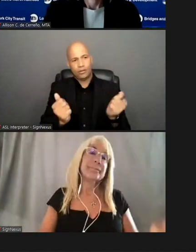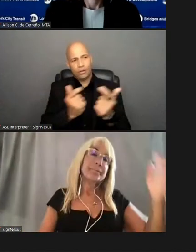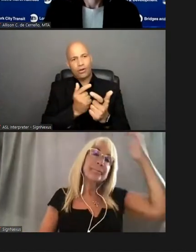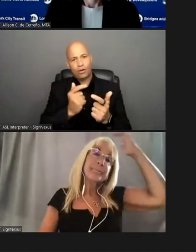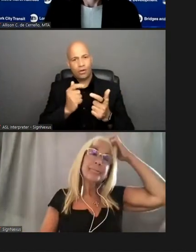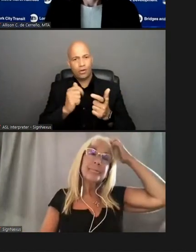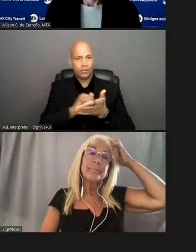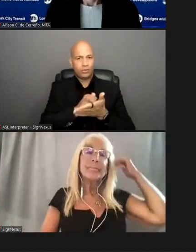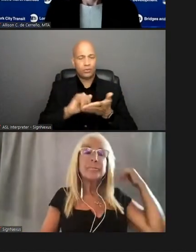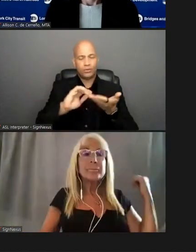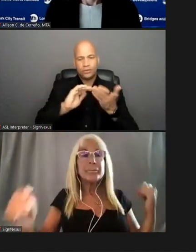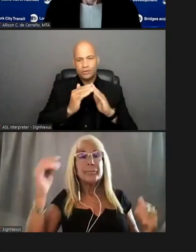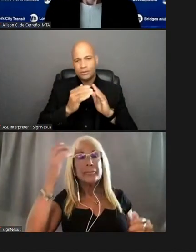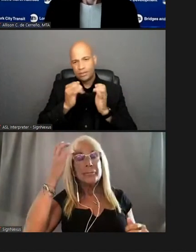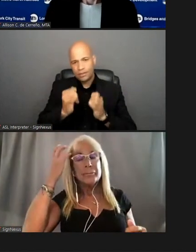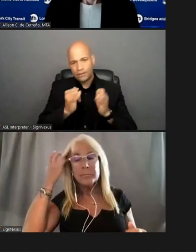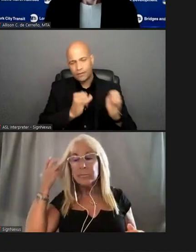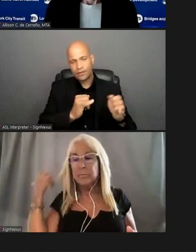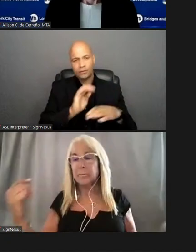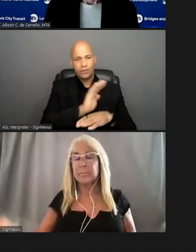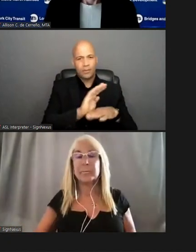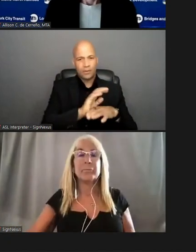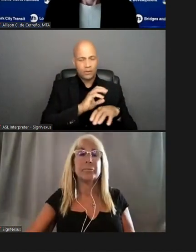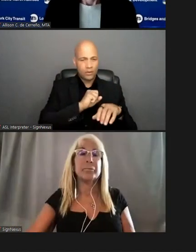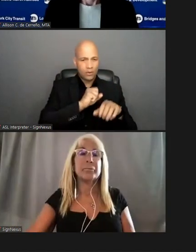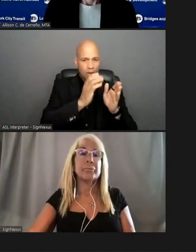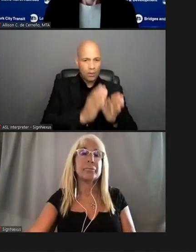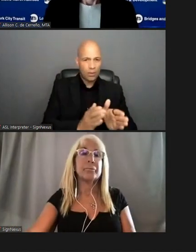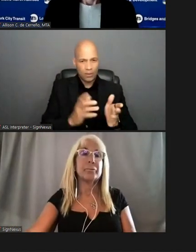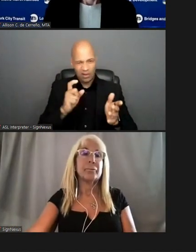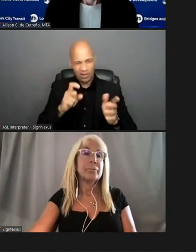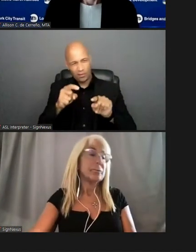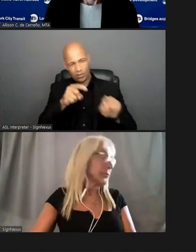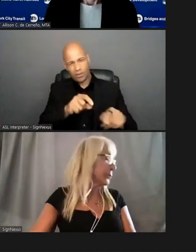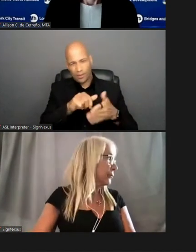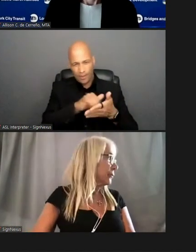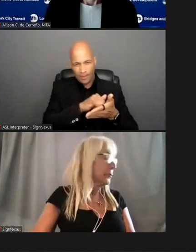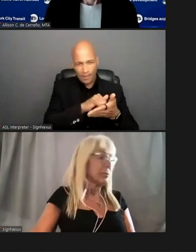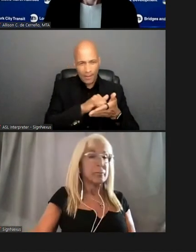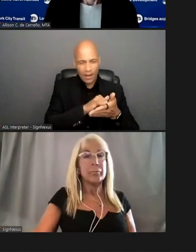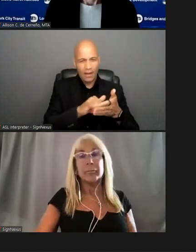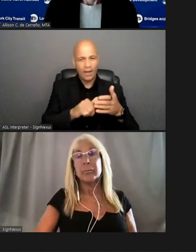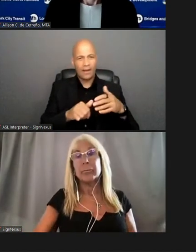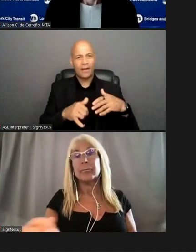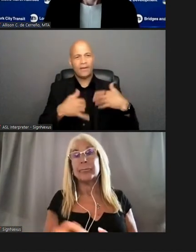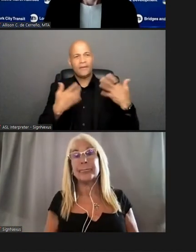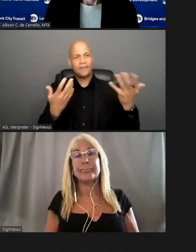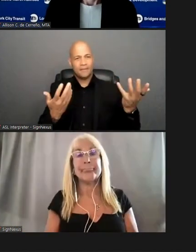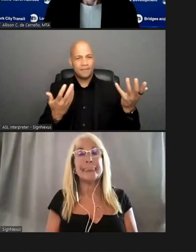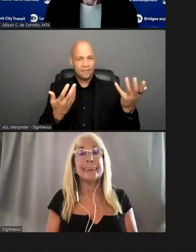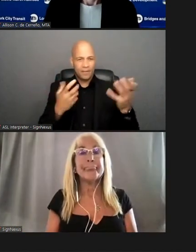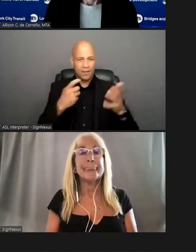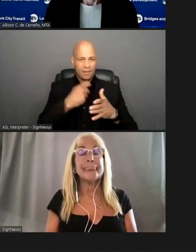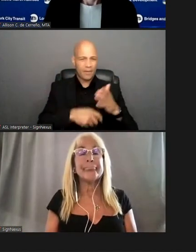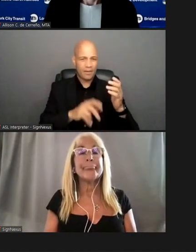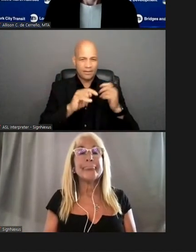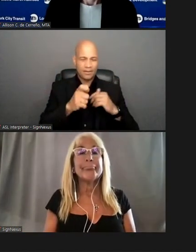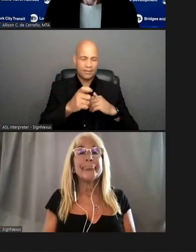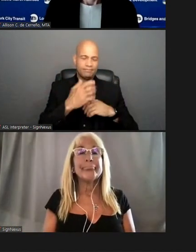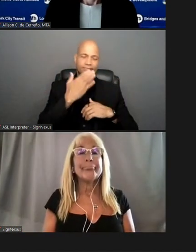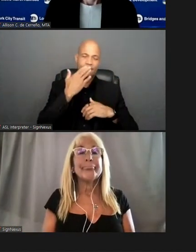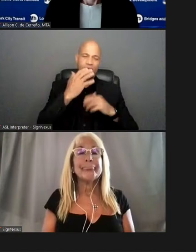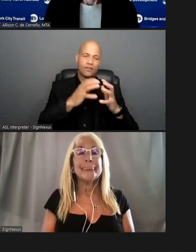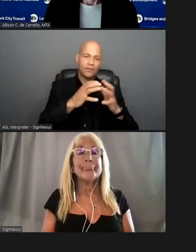City individual who has to make that essential trip to Manhattan pay the tax thanks very much